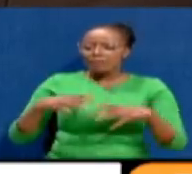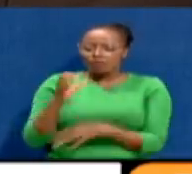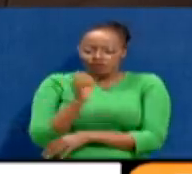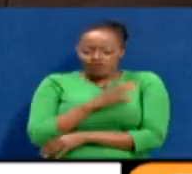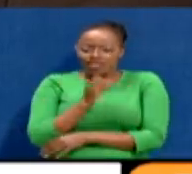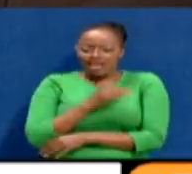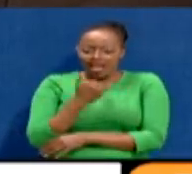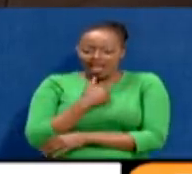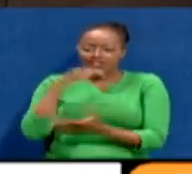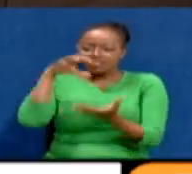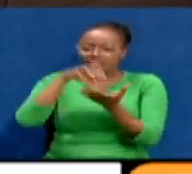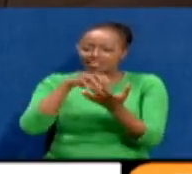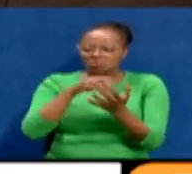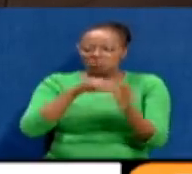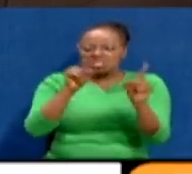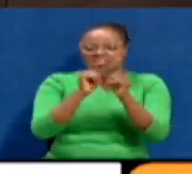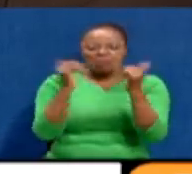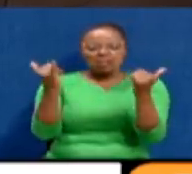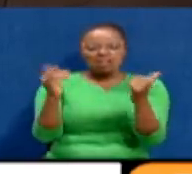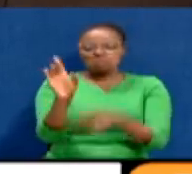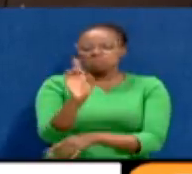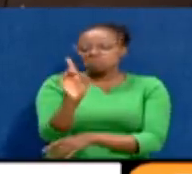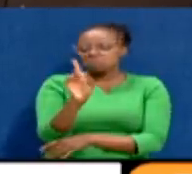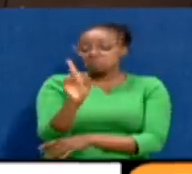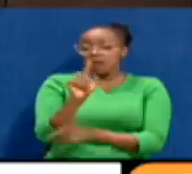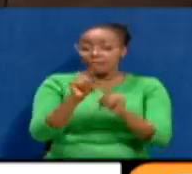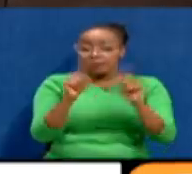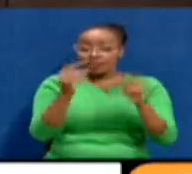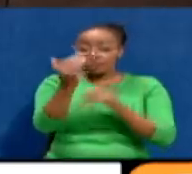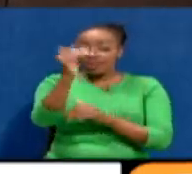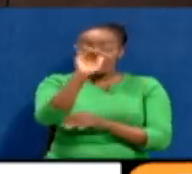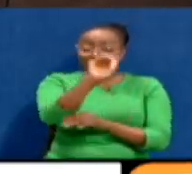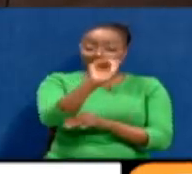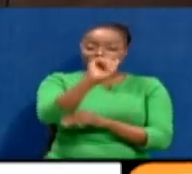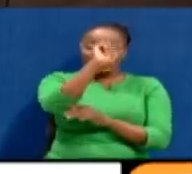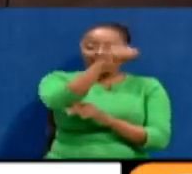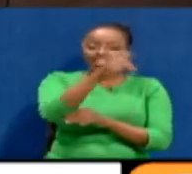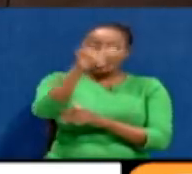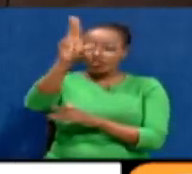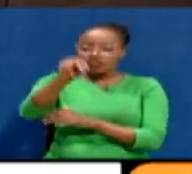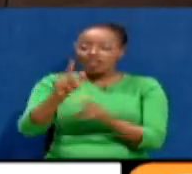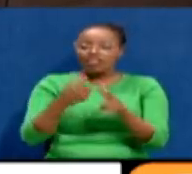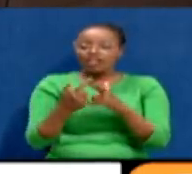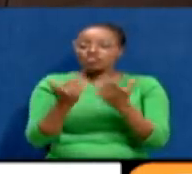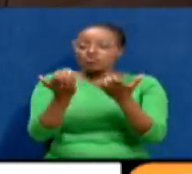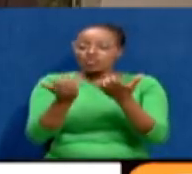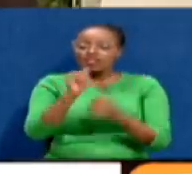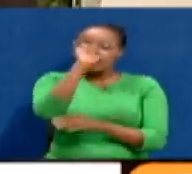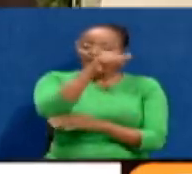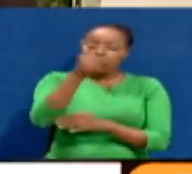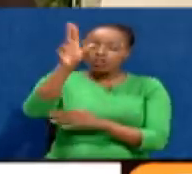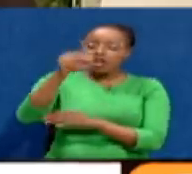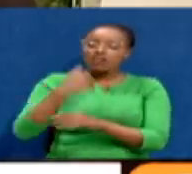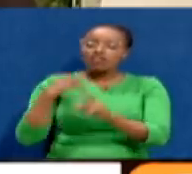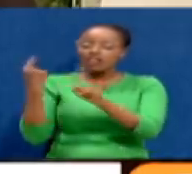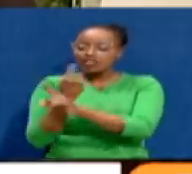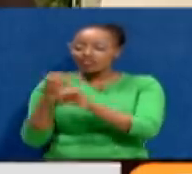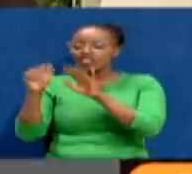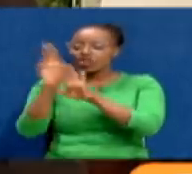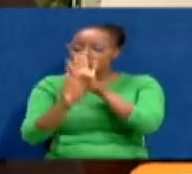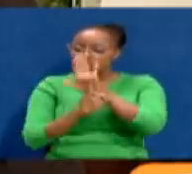fearful. The situation was not as it is today. But you're asking a yes or no question and you are demanding a yes or no answer, whether we have a different set